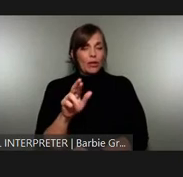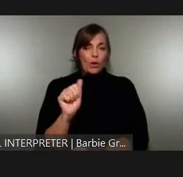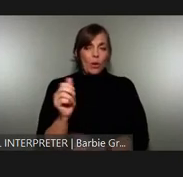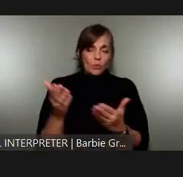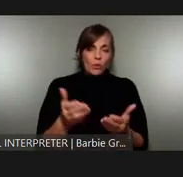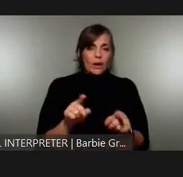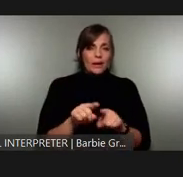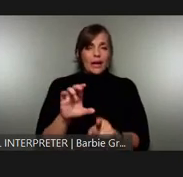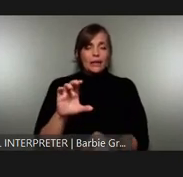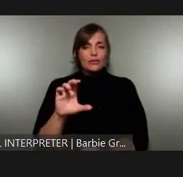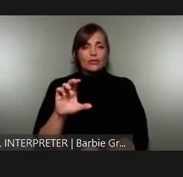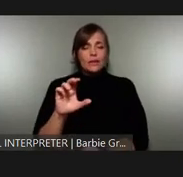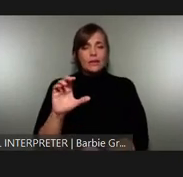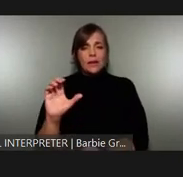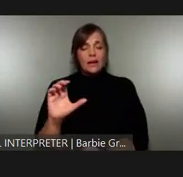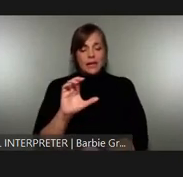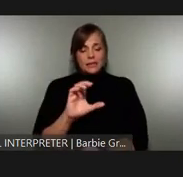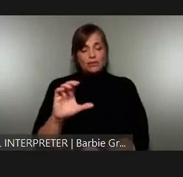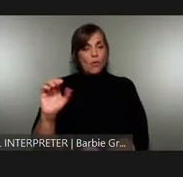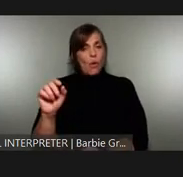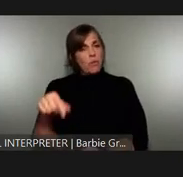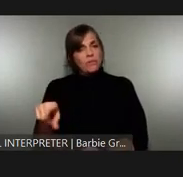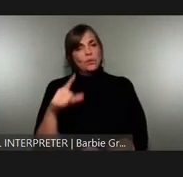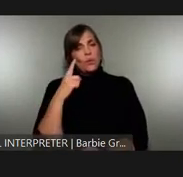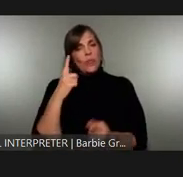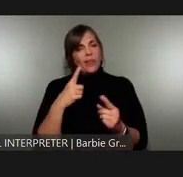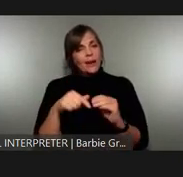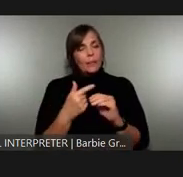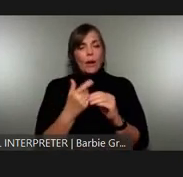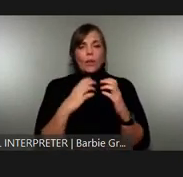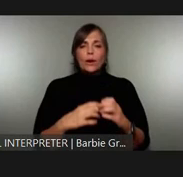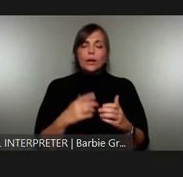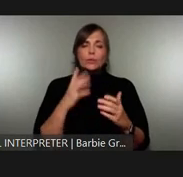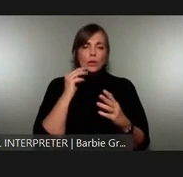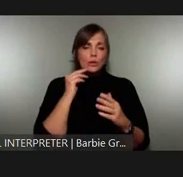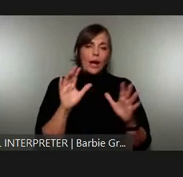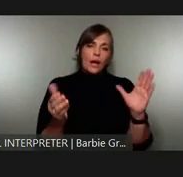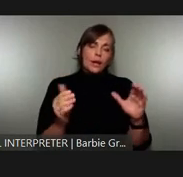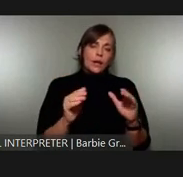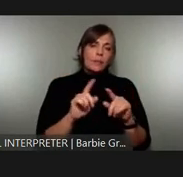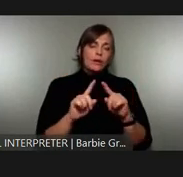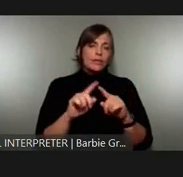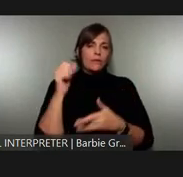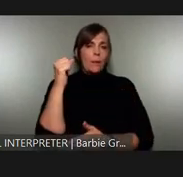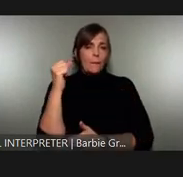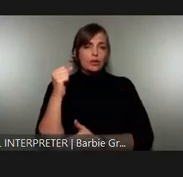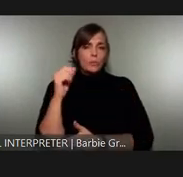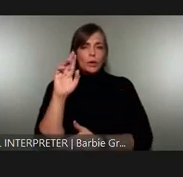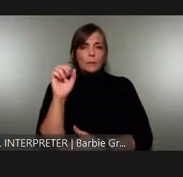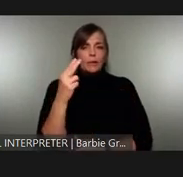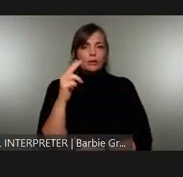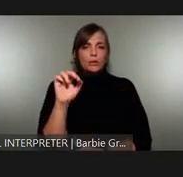has brought as Chief Customer Officer to think about the customer experience and to be able to compare benchmarks is so